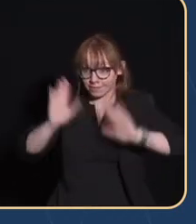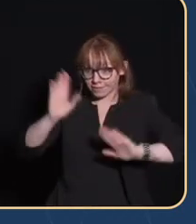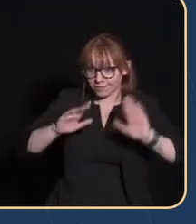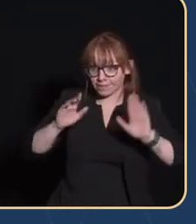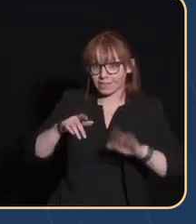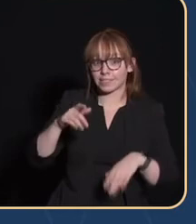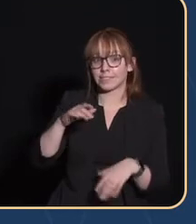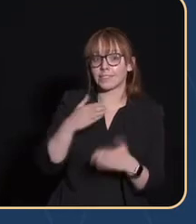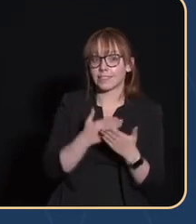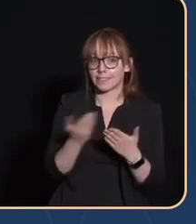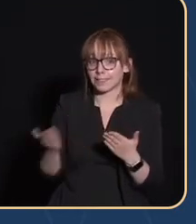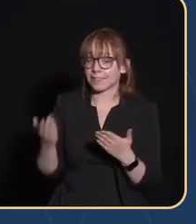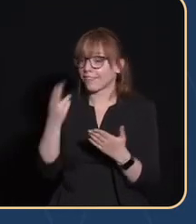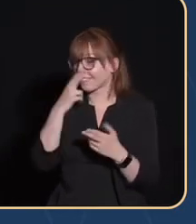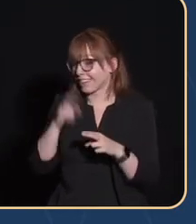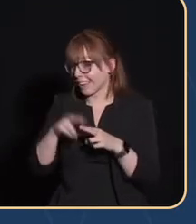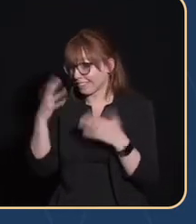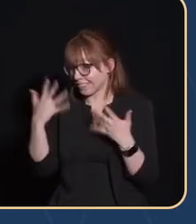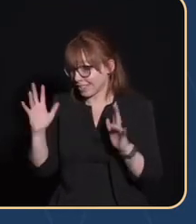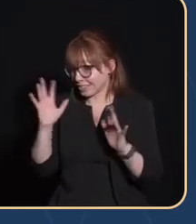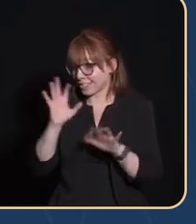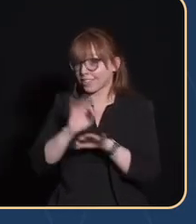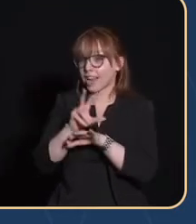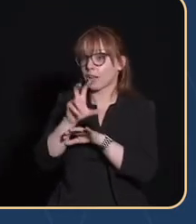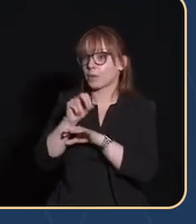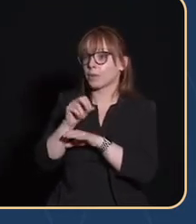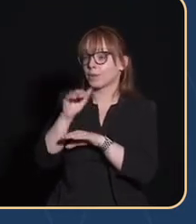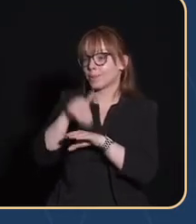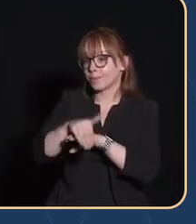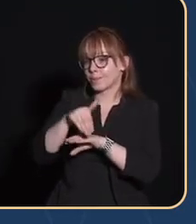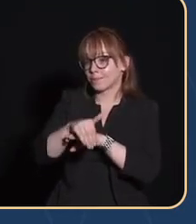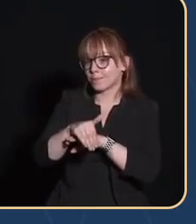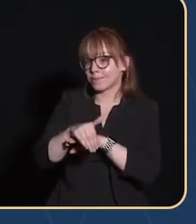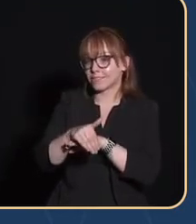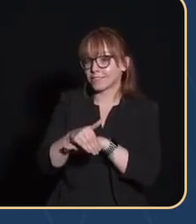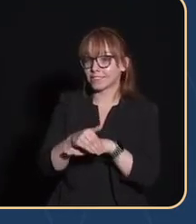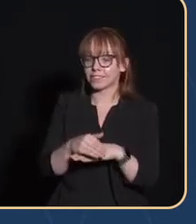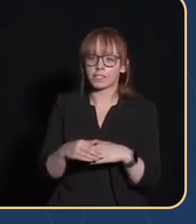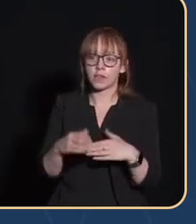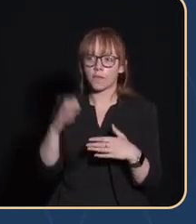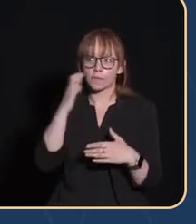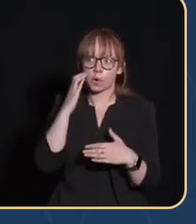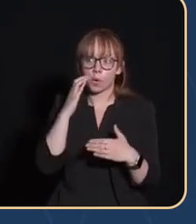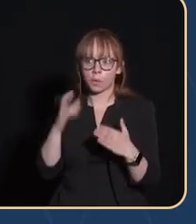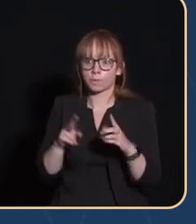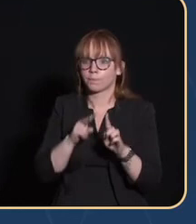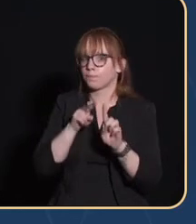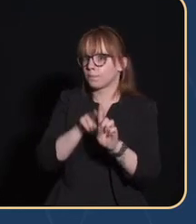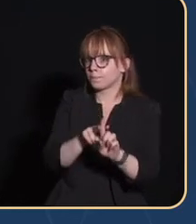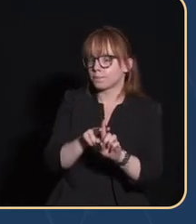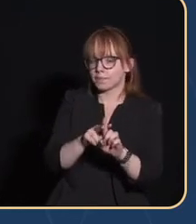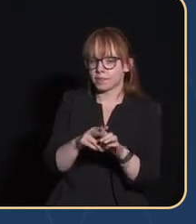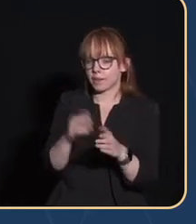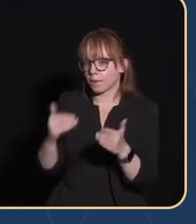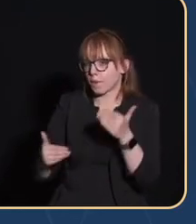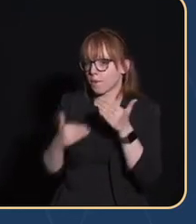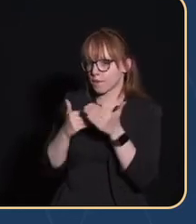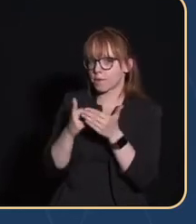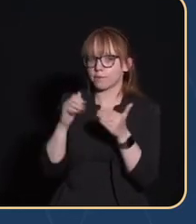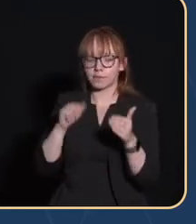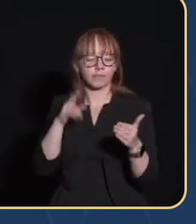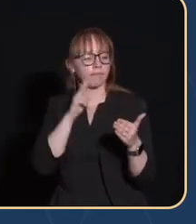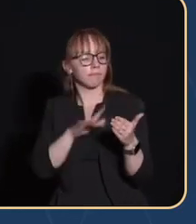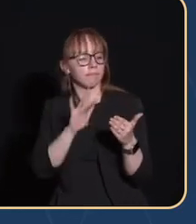items. The fun ends tomorrow at 9:30 p.m., so keep those cell phones charged and nearby.